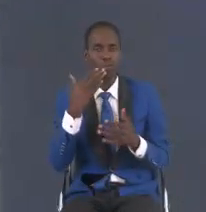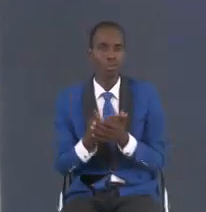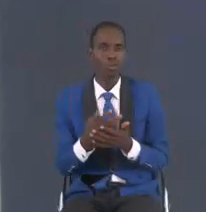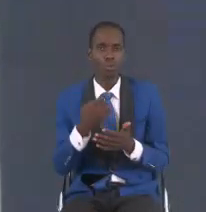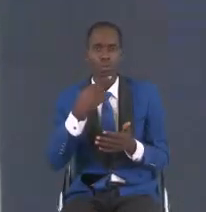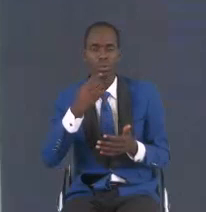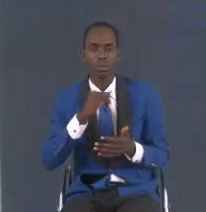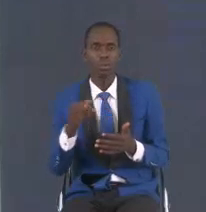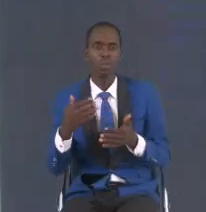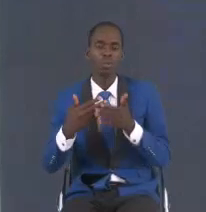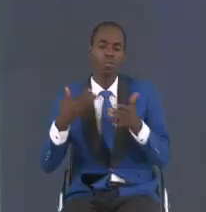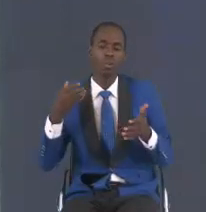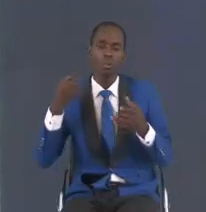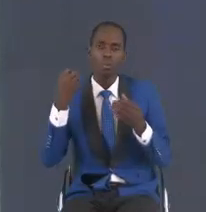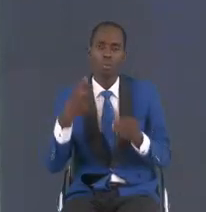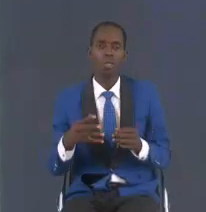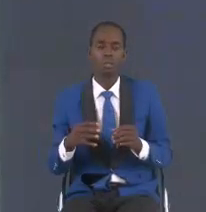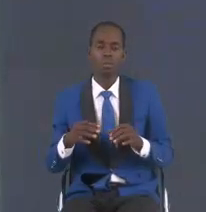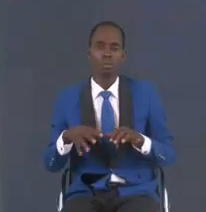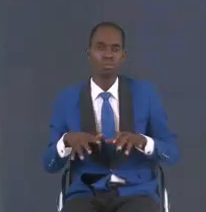witnesses. And then it says in